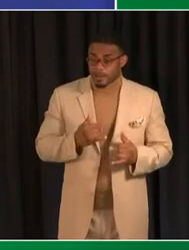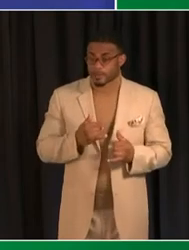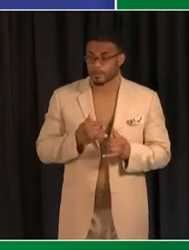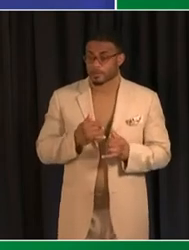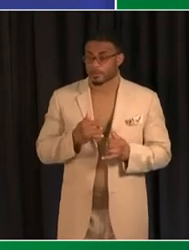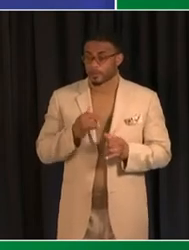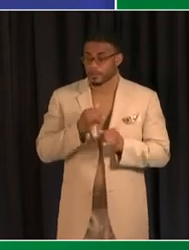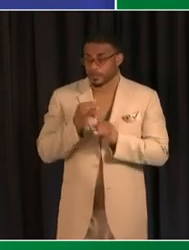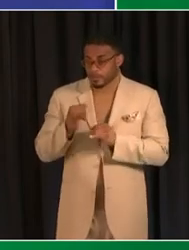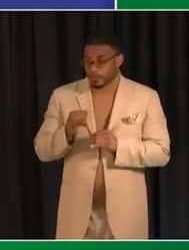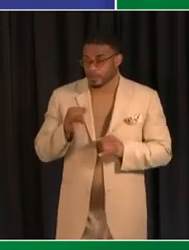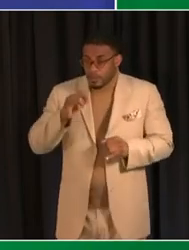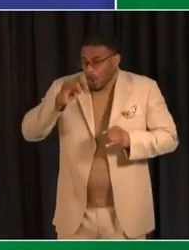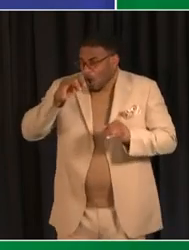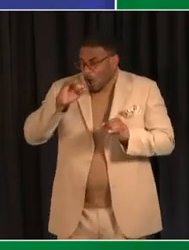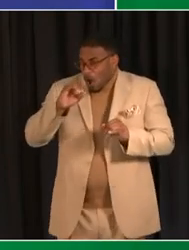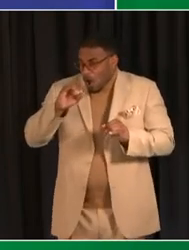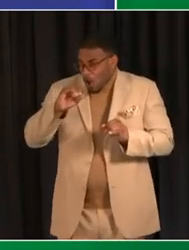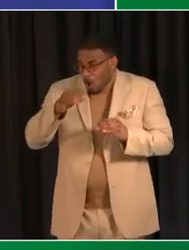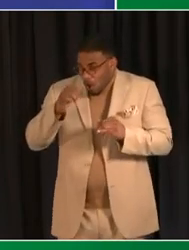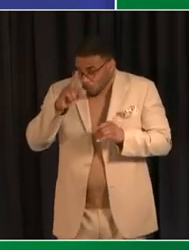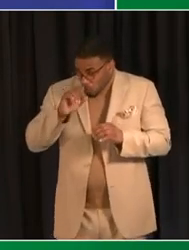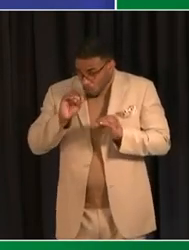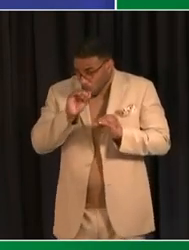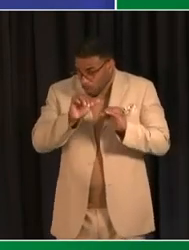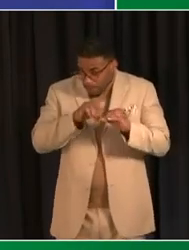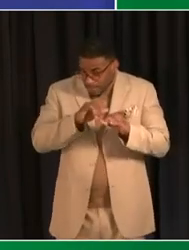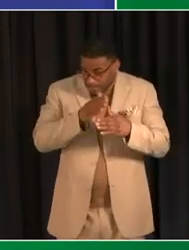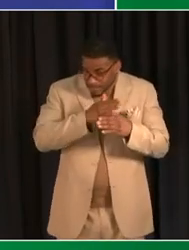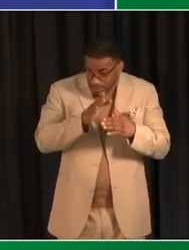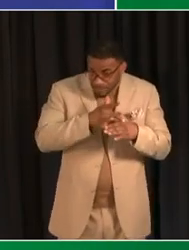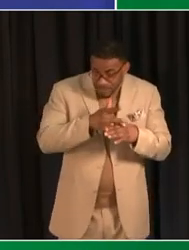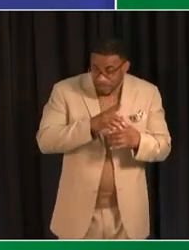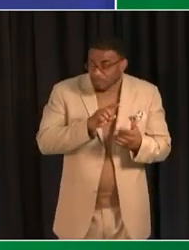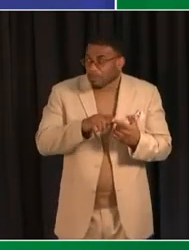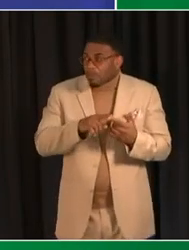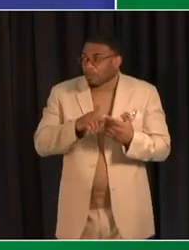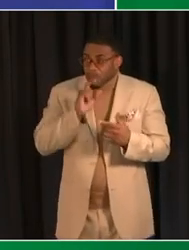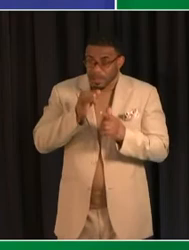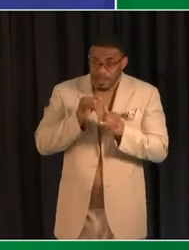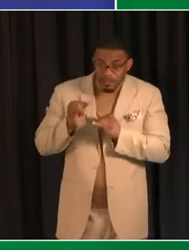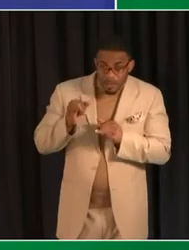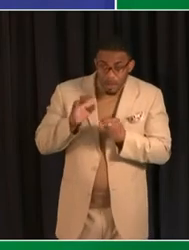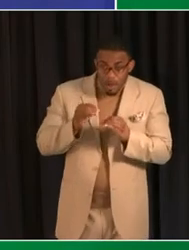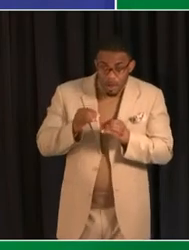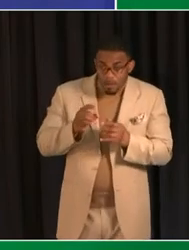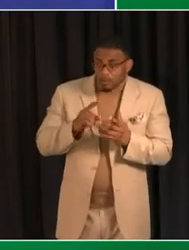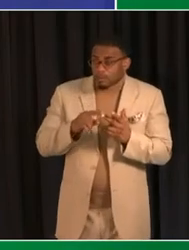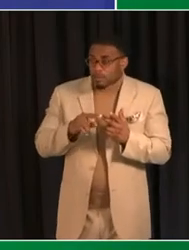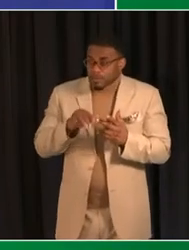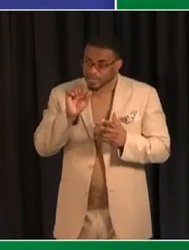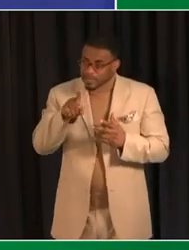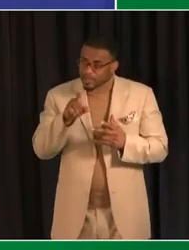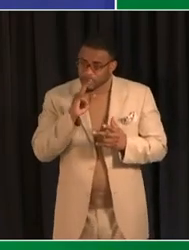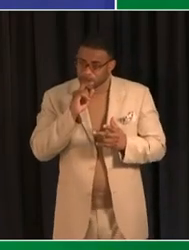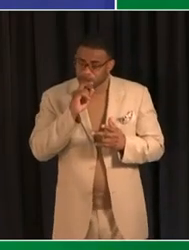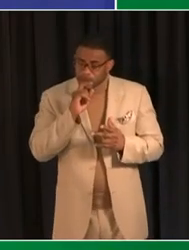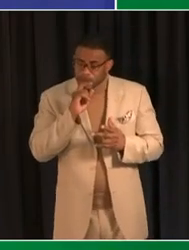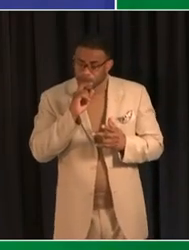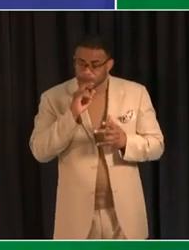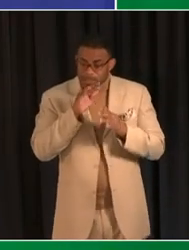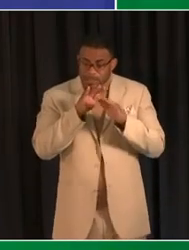right now individual offices, but are you putting them into a shared space? Are there individual offices? Can